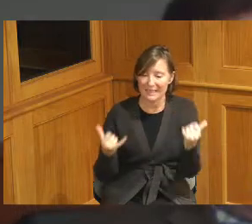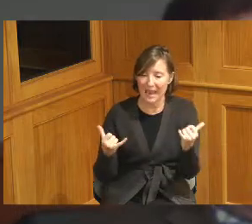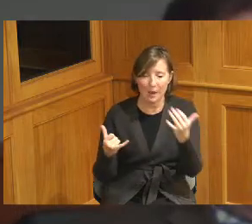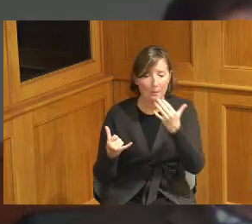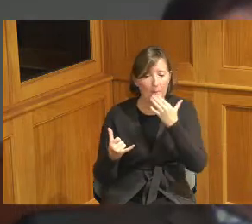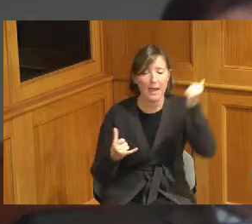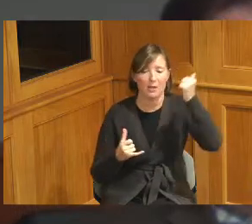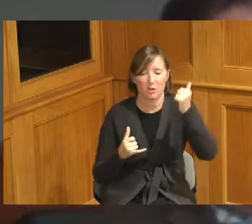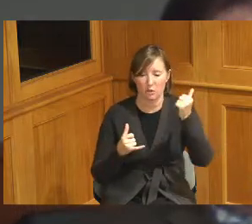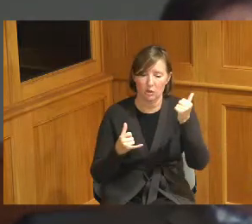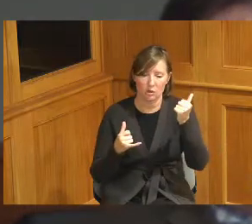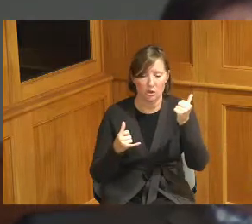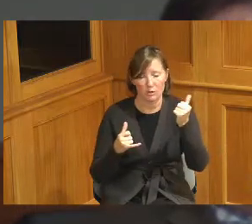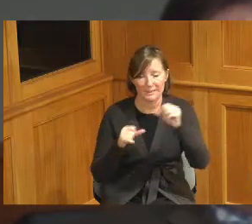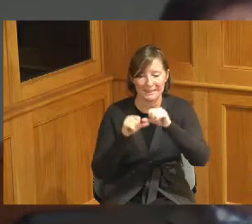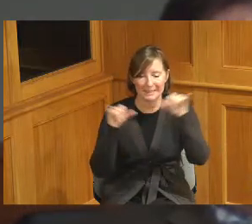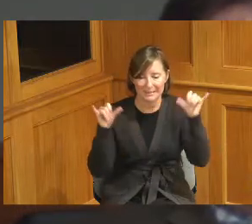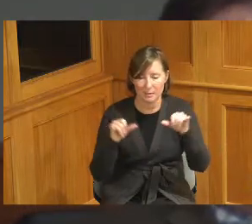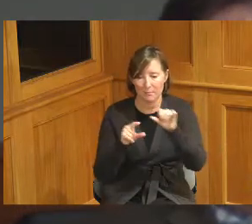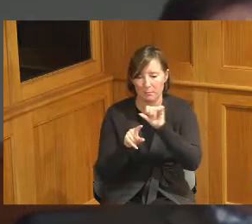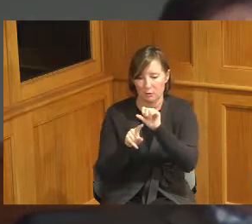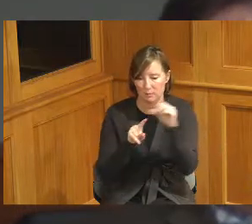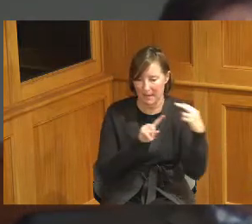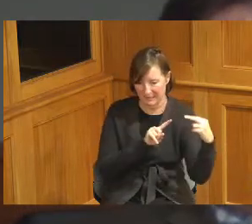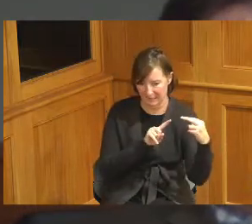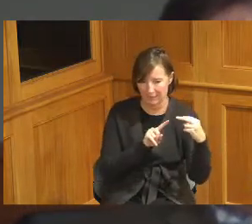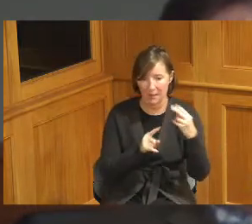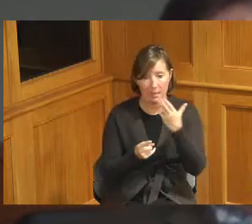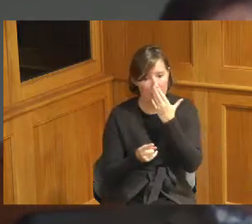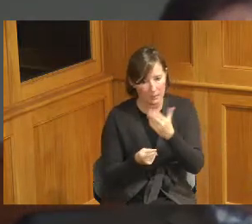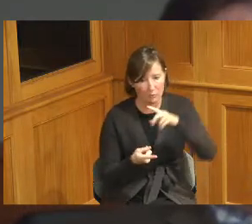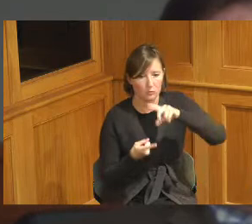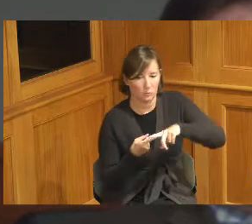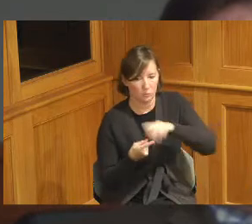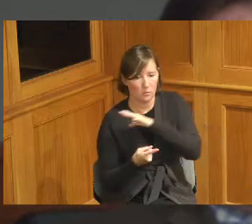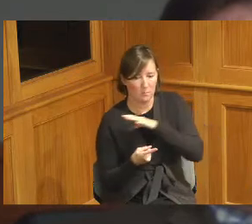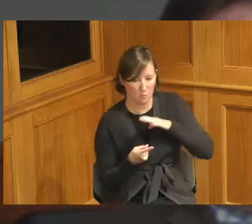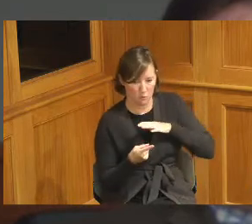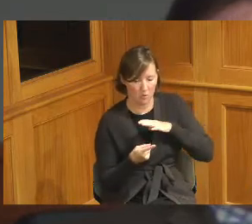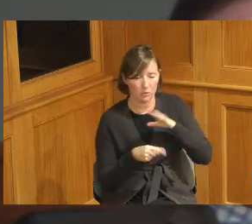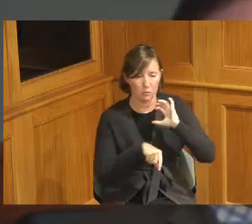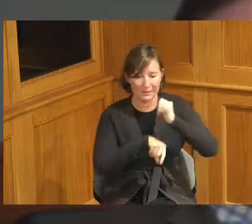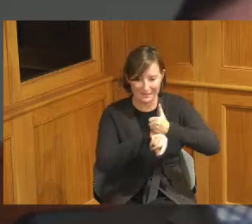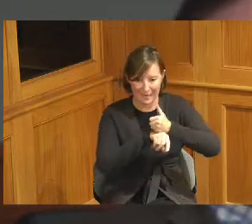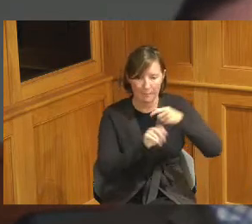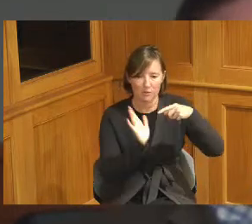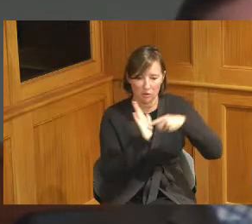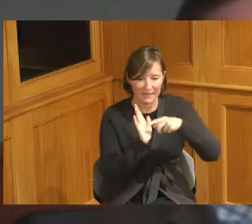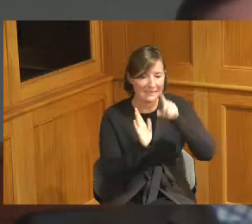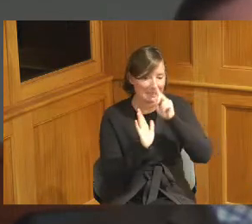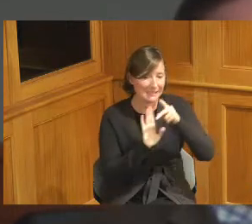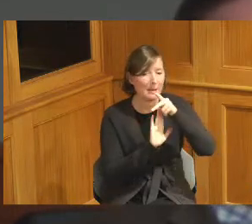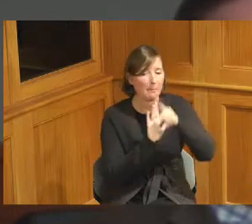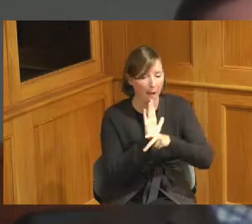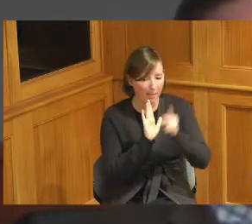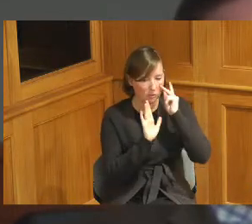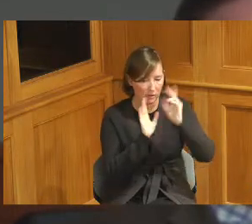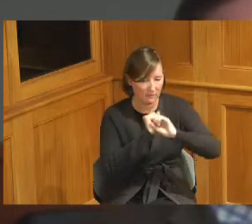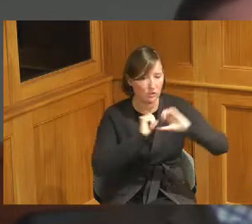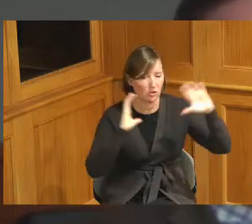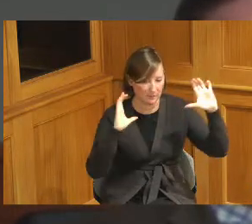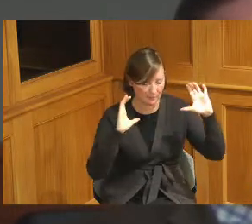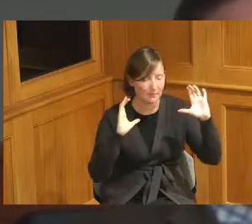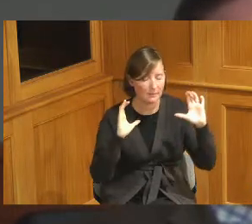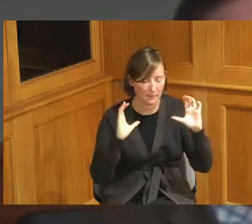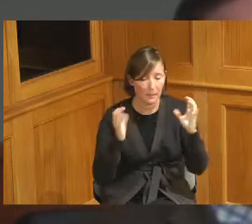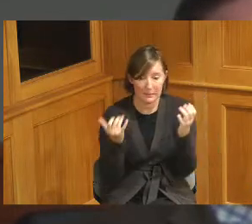a systems perspective now, thanks to the board, the guidance of the board, and establishing this as a policy vision. But so while we're in